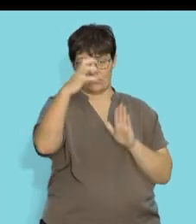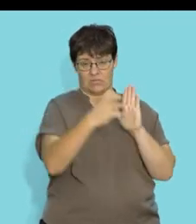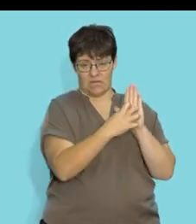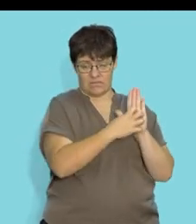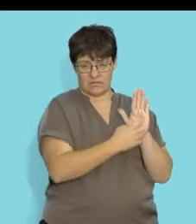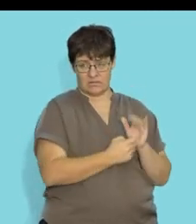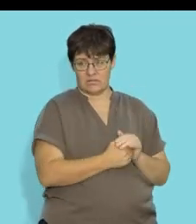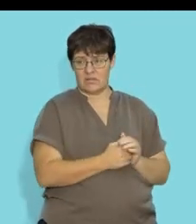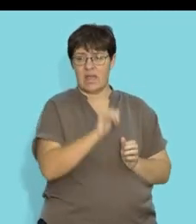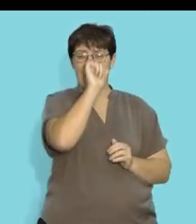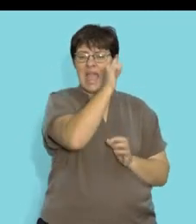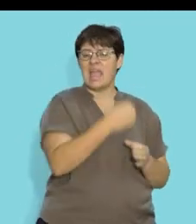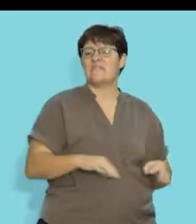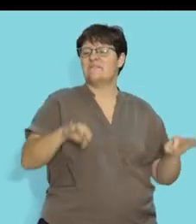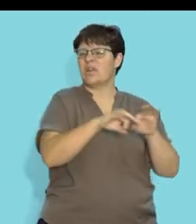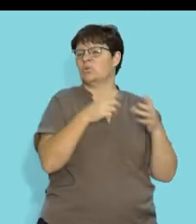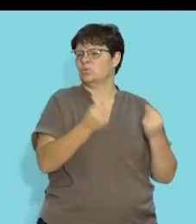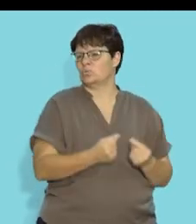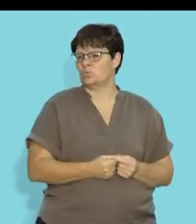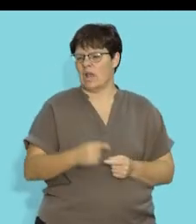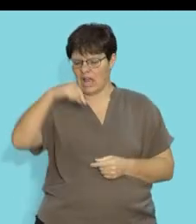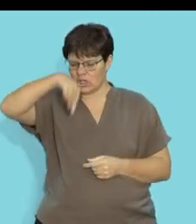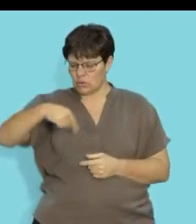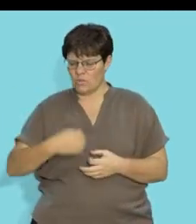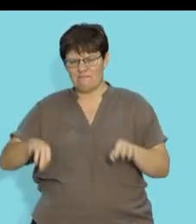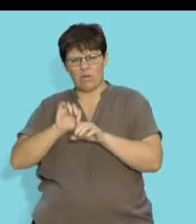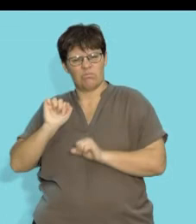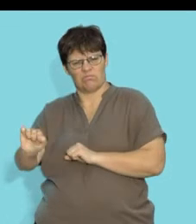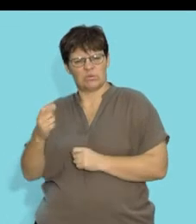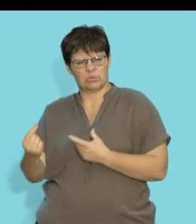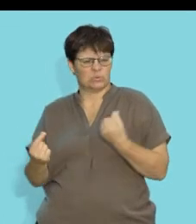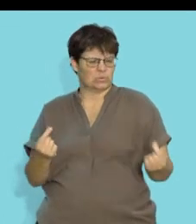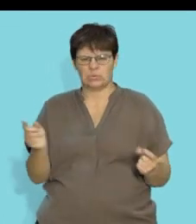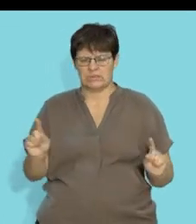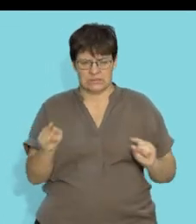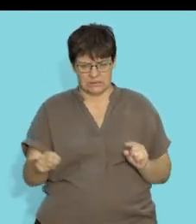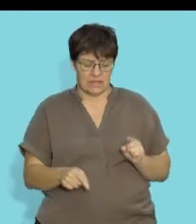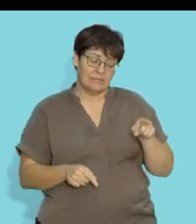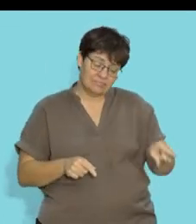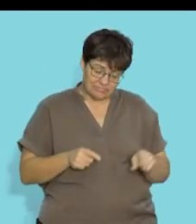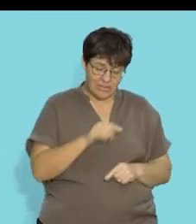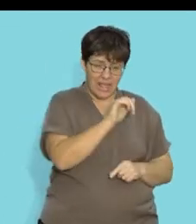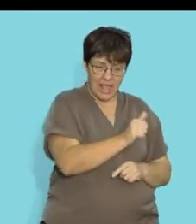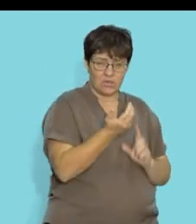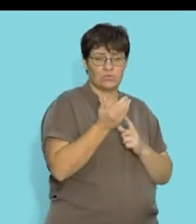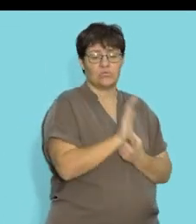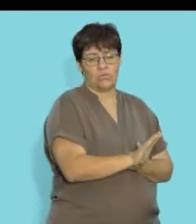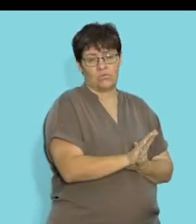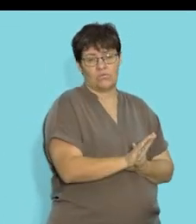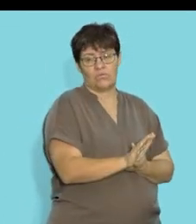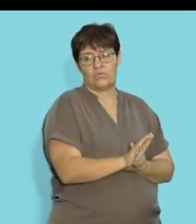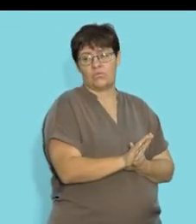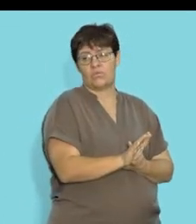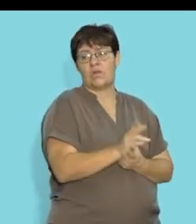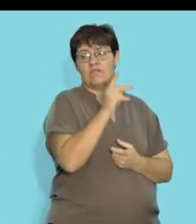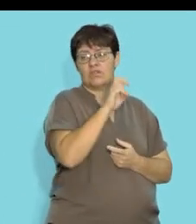exponential graph, what does the a value do and what does the q value do, right? So firstly, the a shows